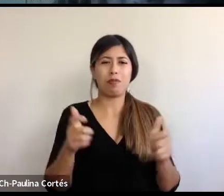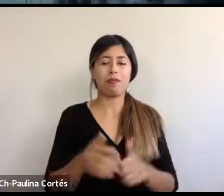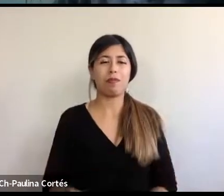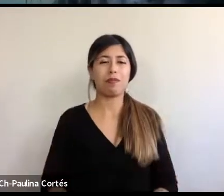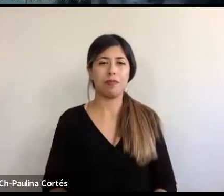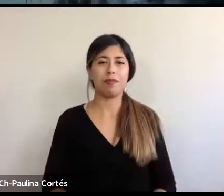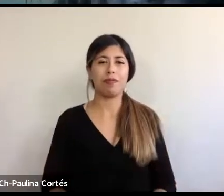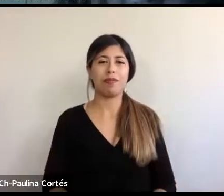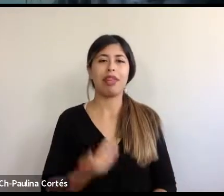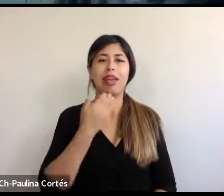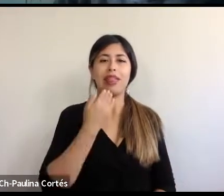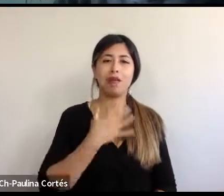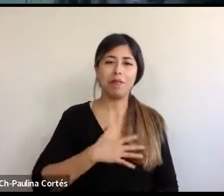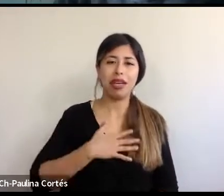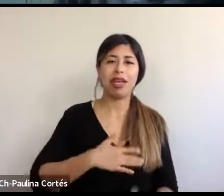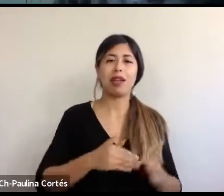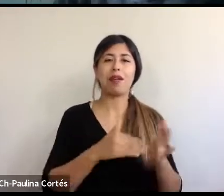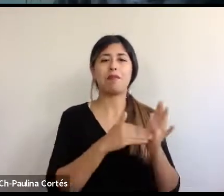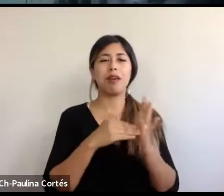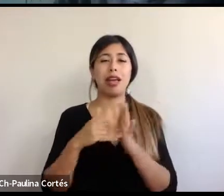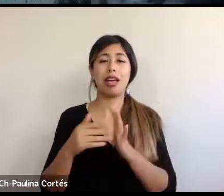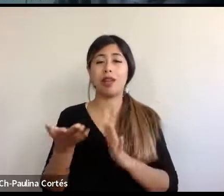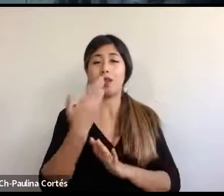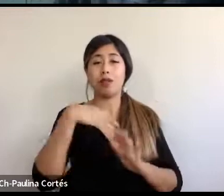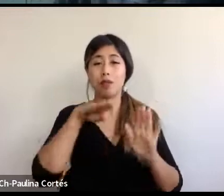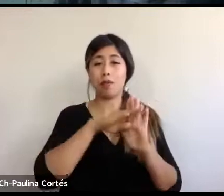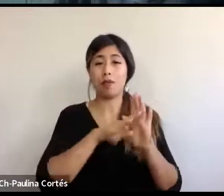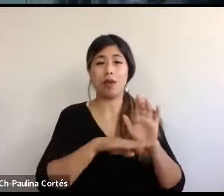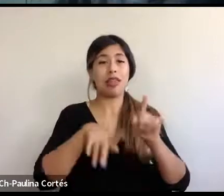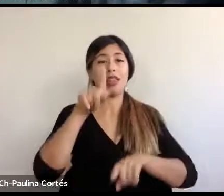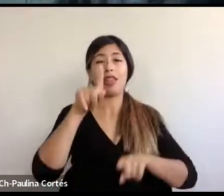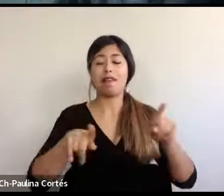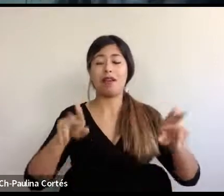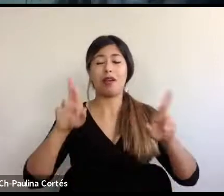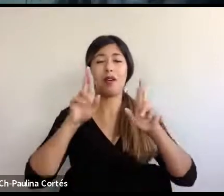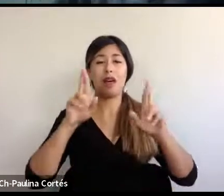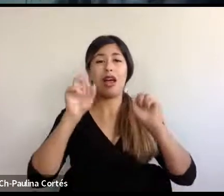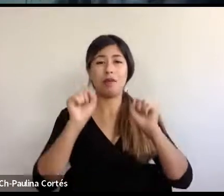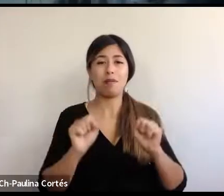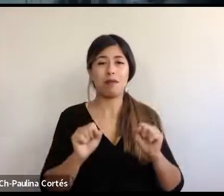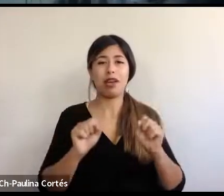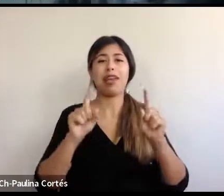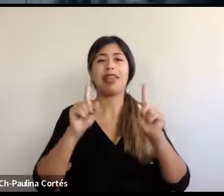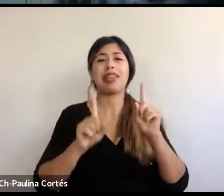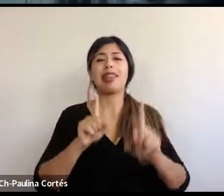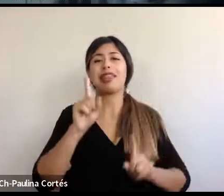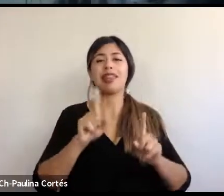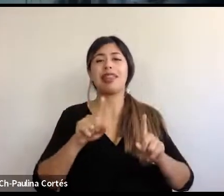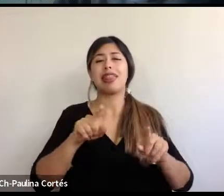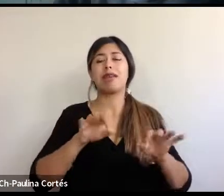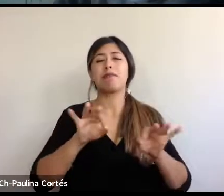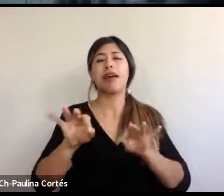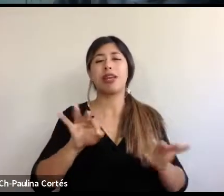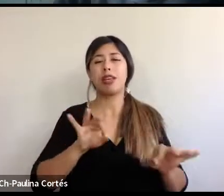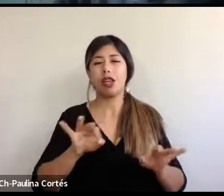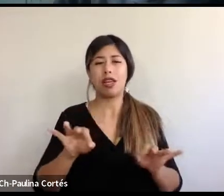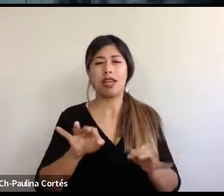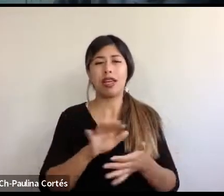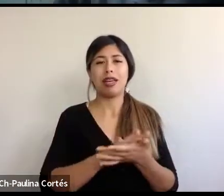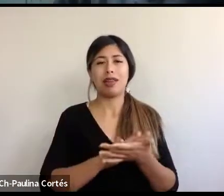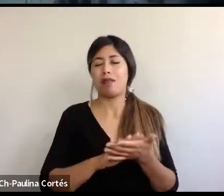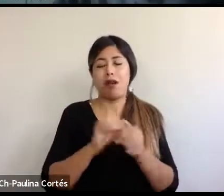as diverse when it comes to like a geographical sense as possible.